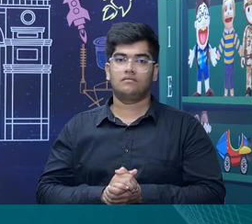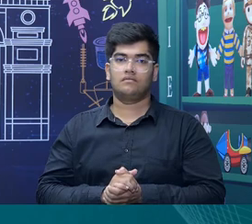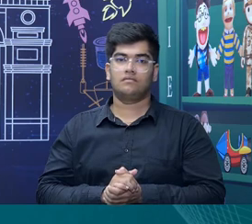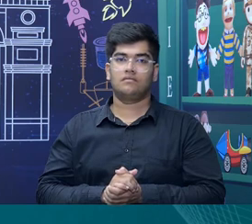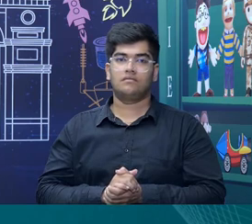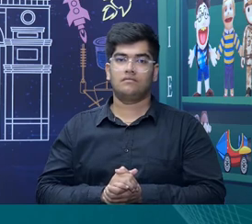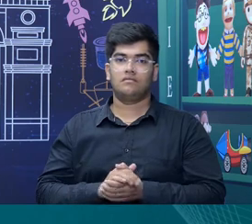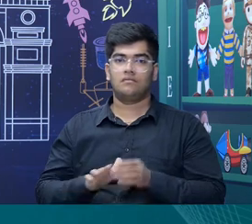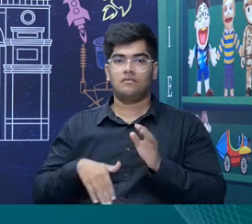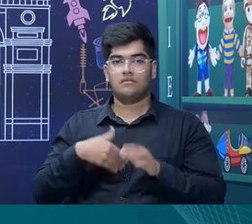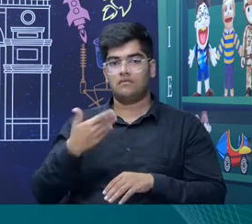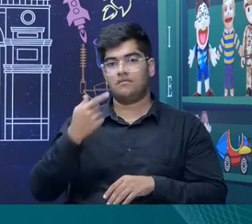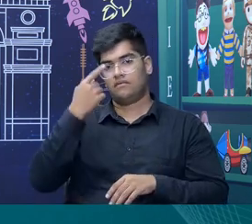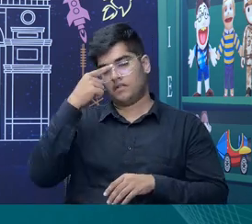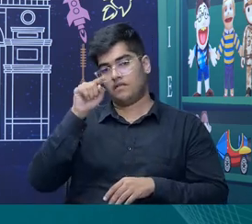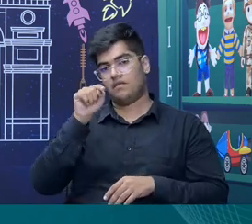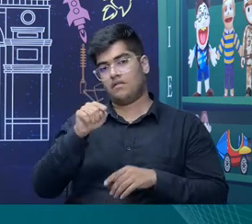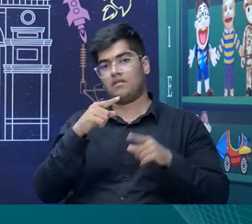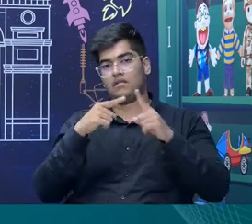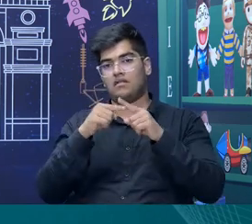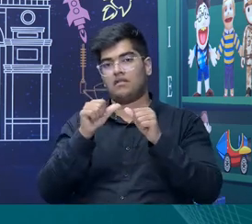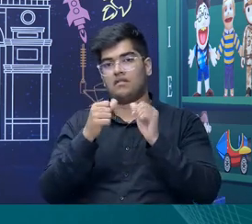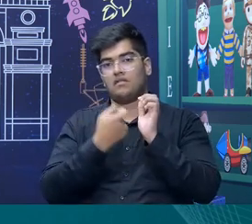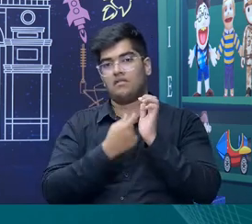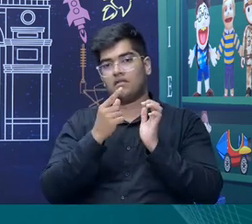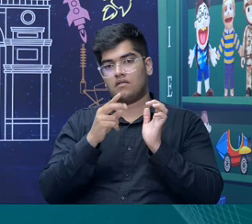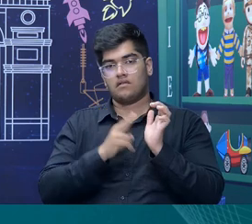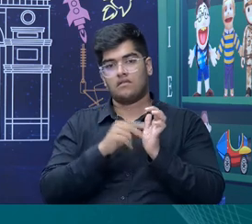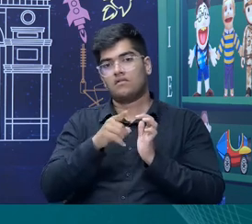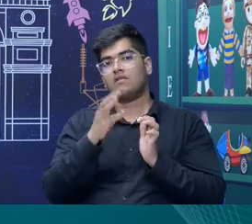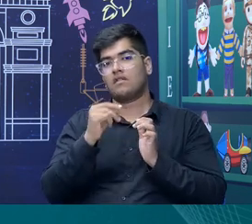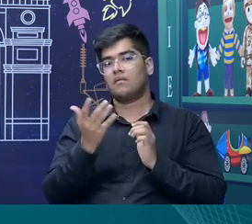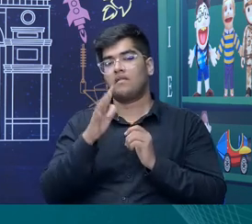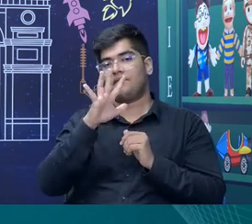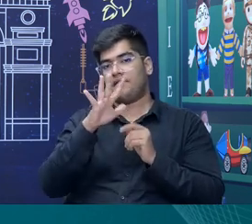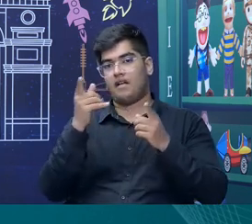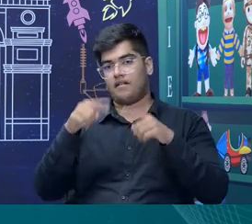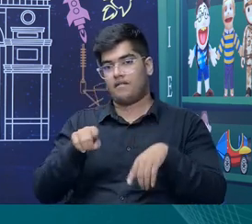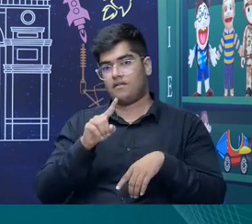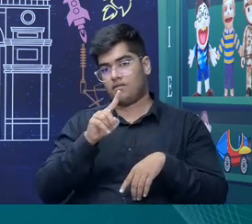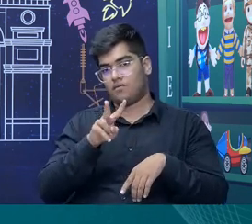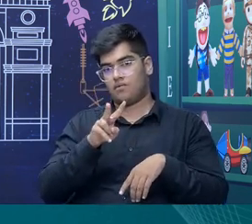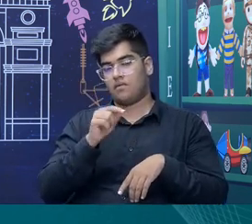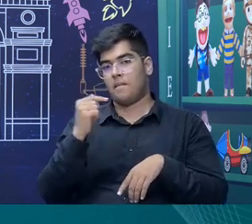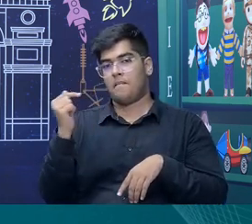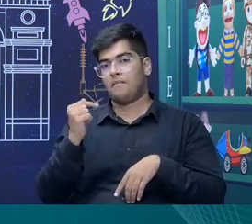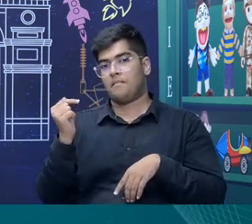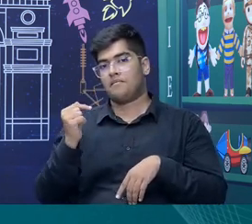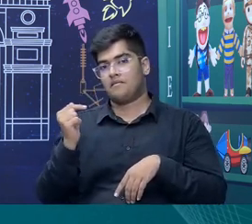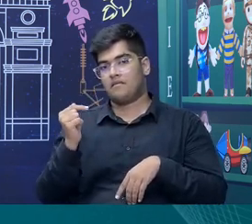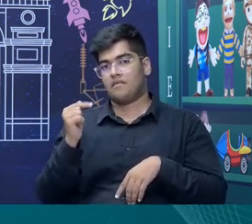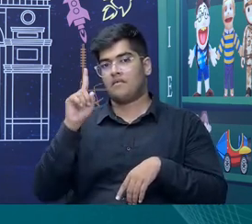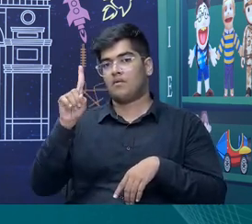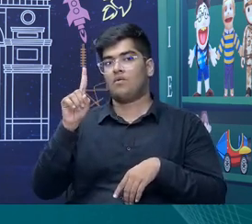and for this tarun it will be 5 by 12 minus